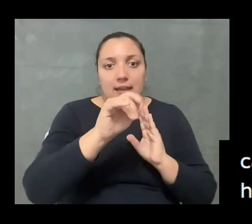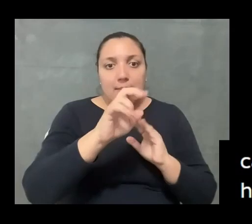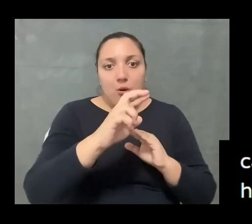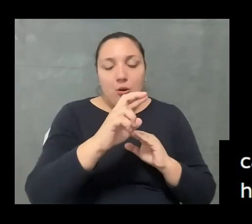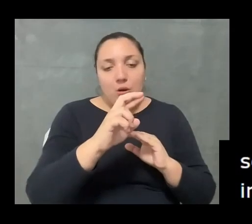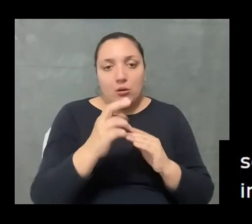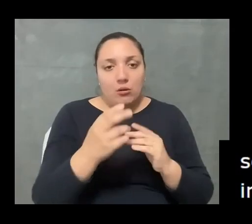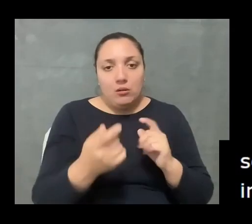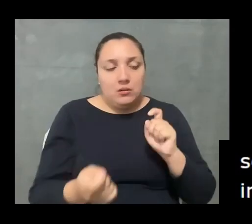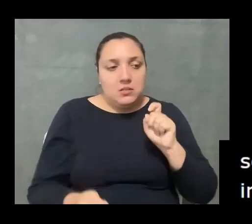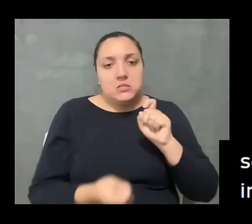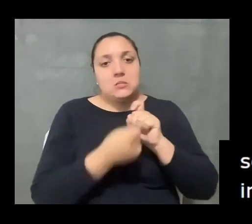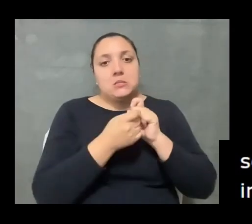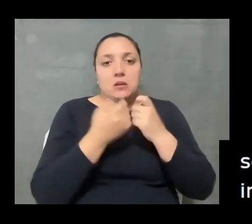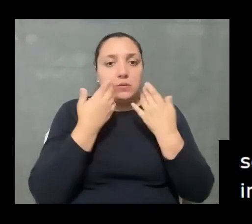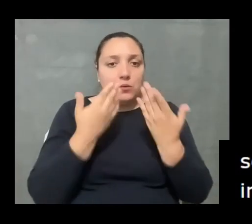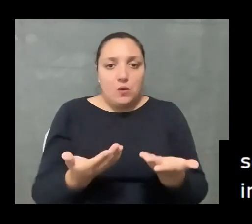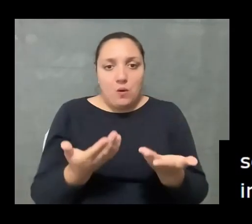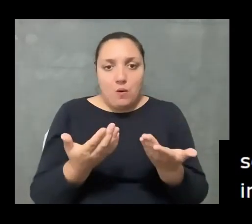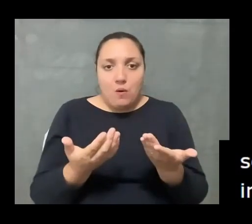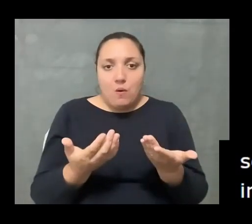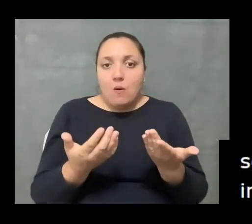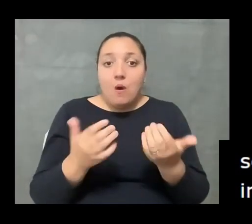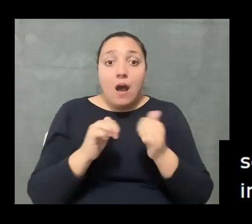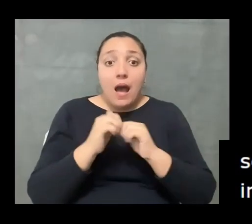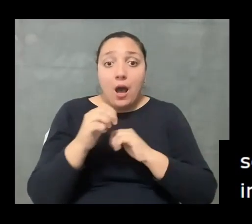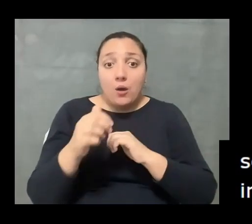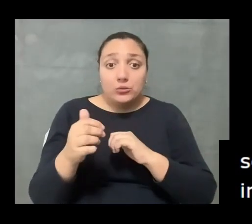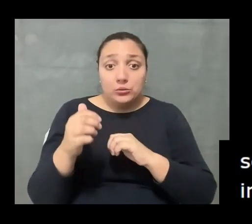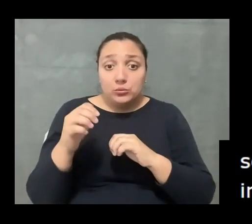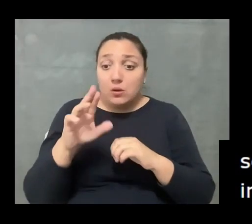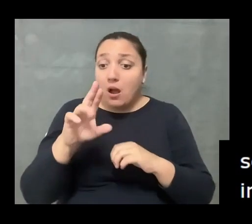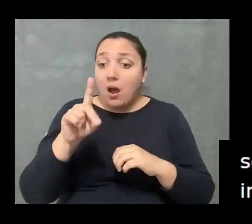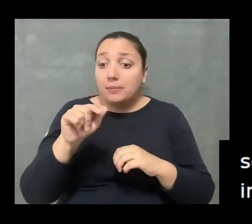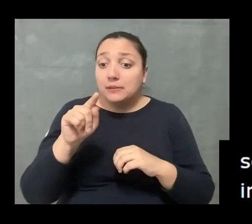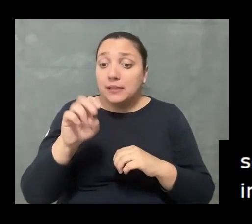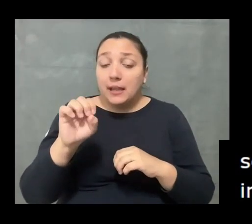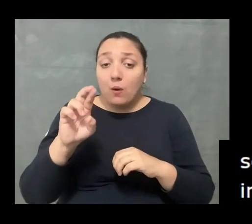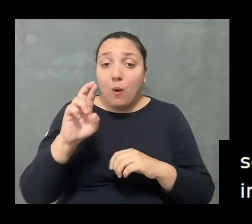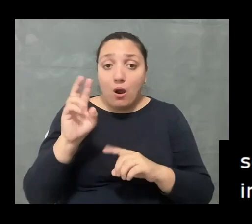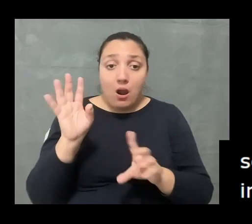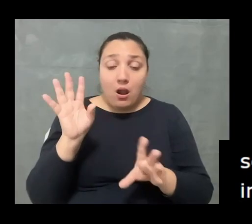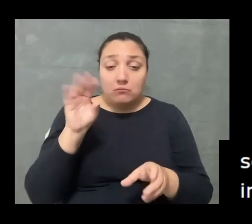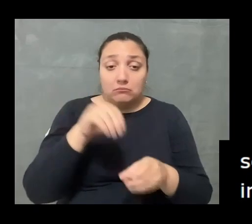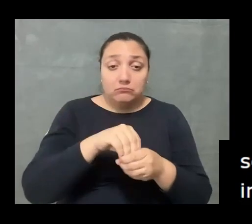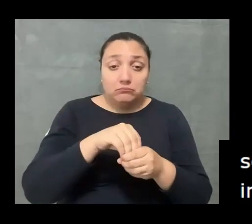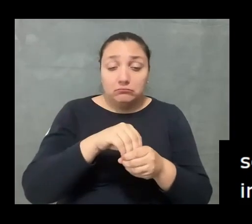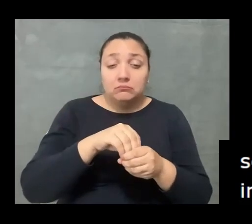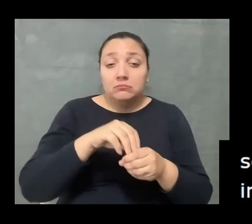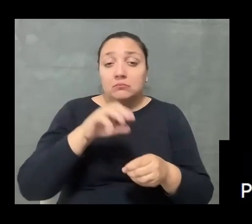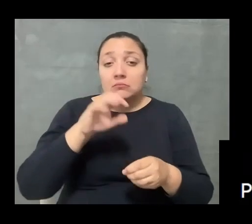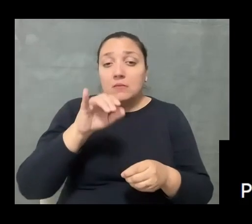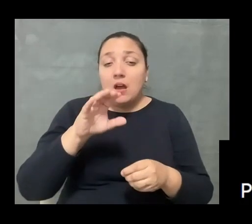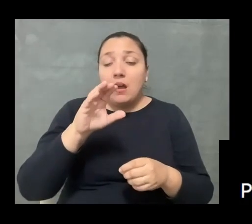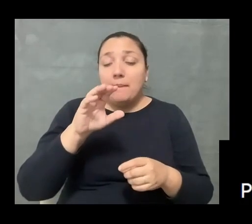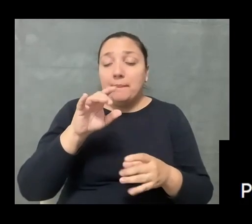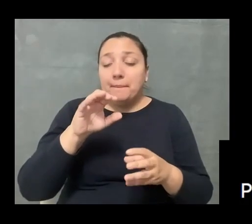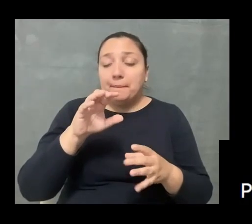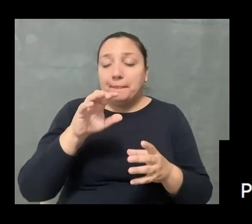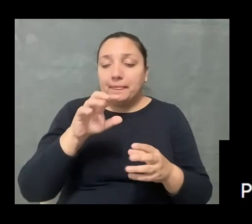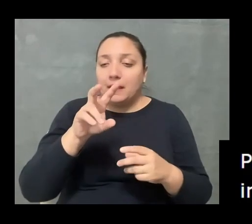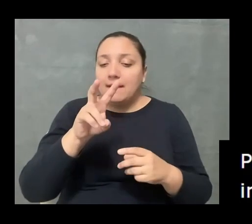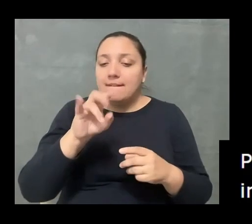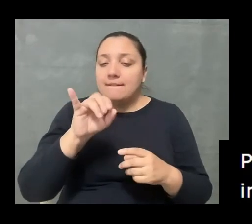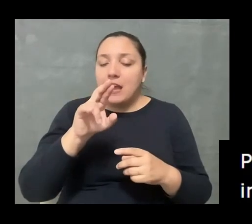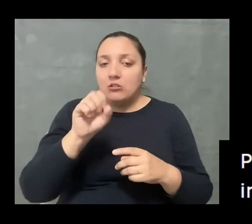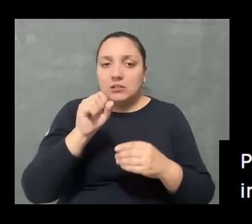create update or install an antivirus software. So we have been addressing that with classes, and we have been